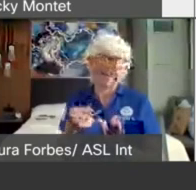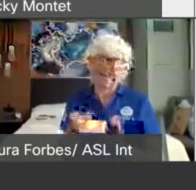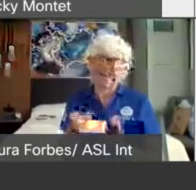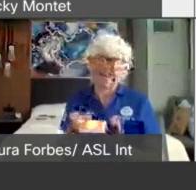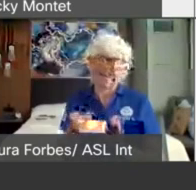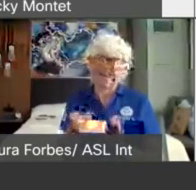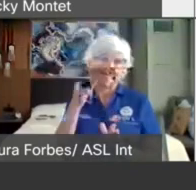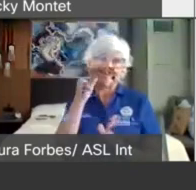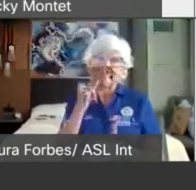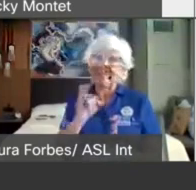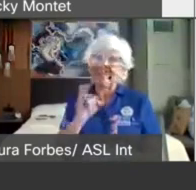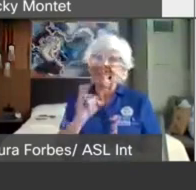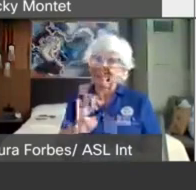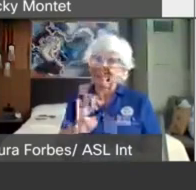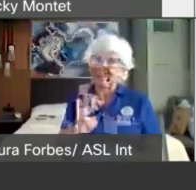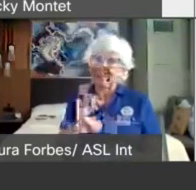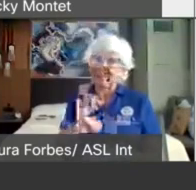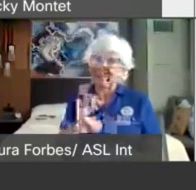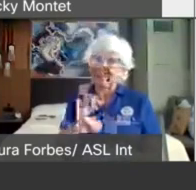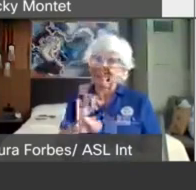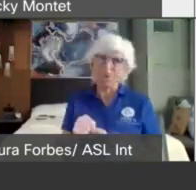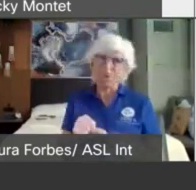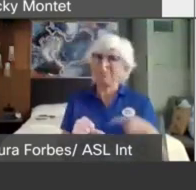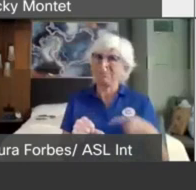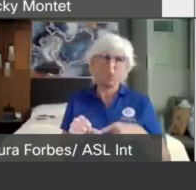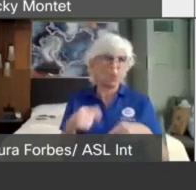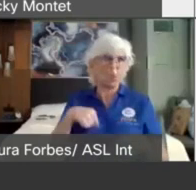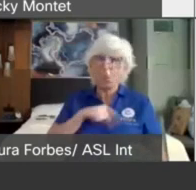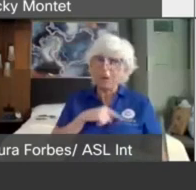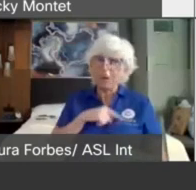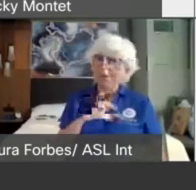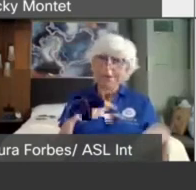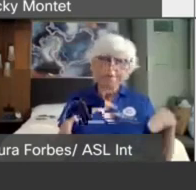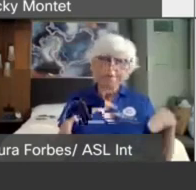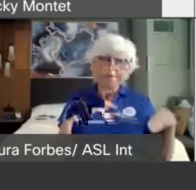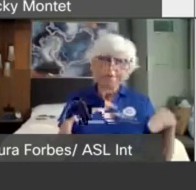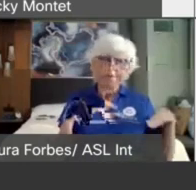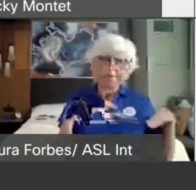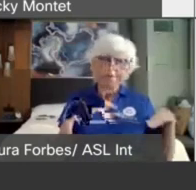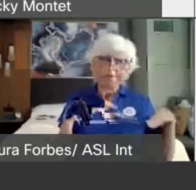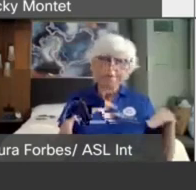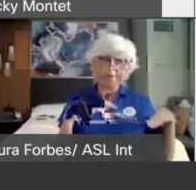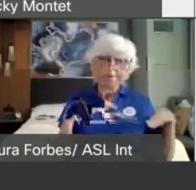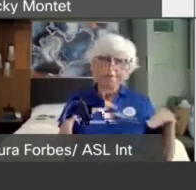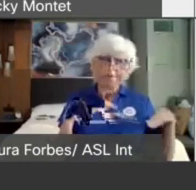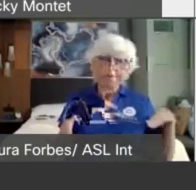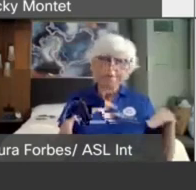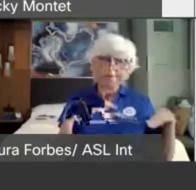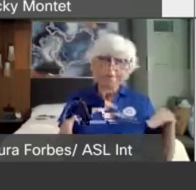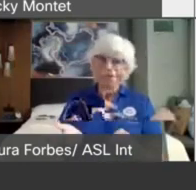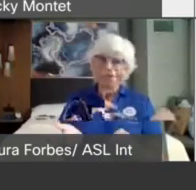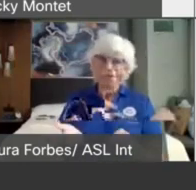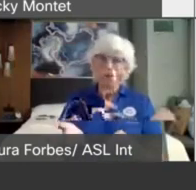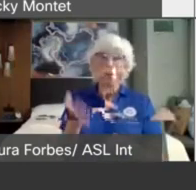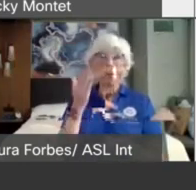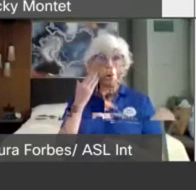But monies that go out has to be in the form of a final payout. We know that Madam Mayor is